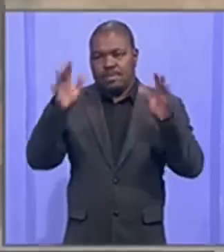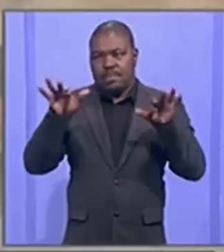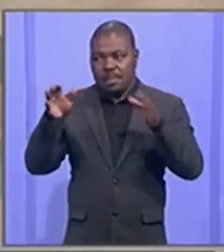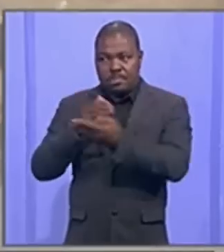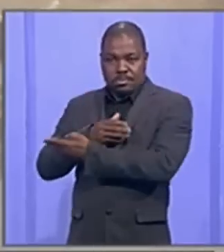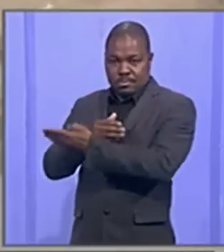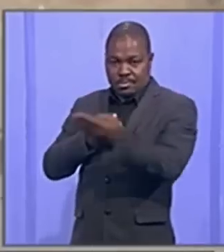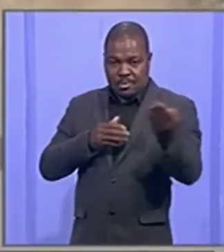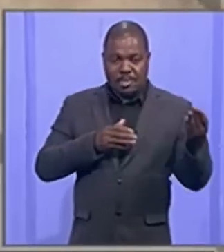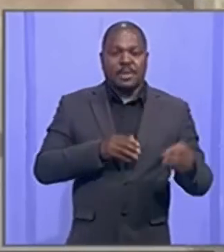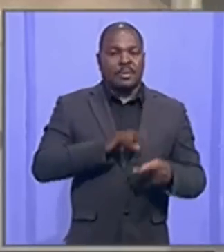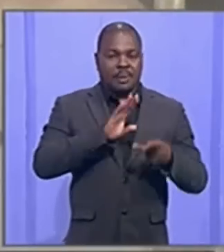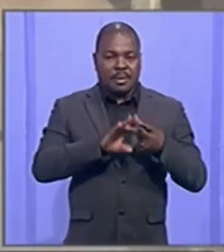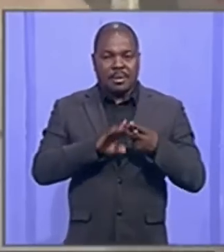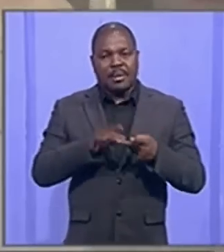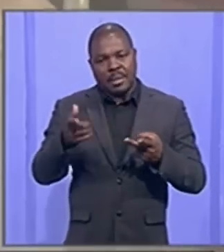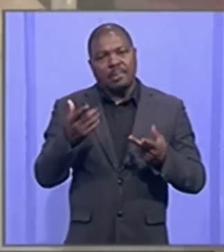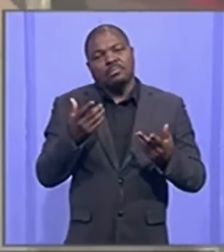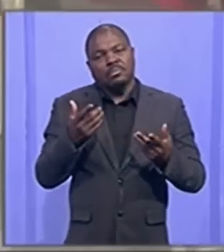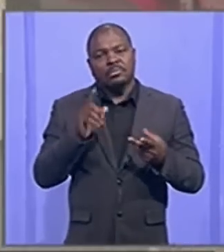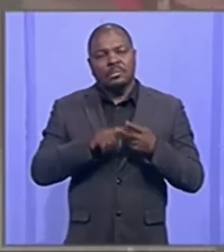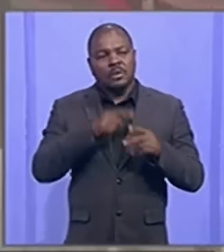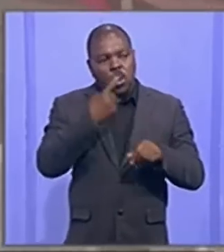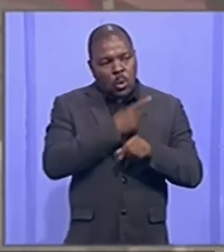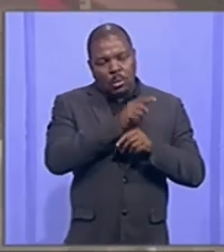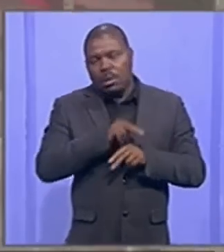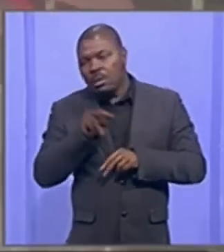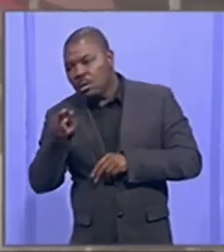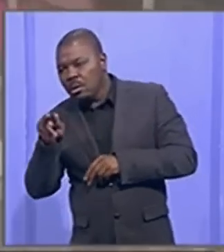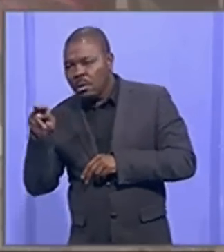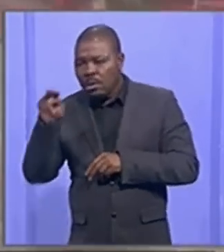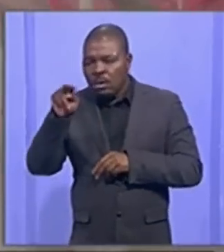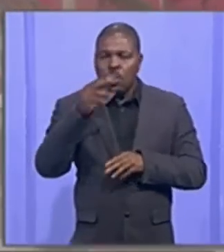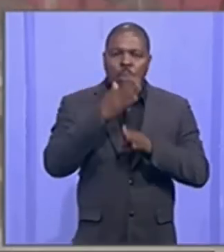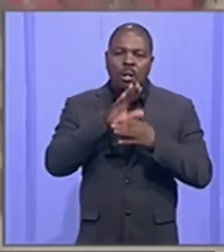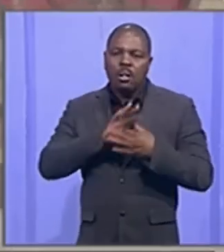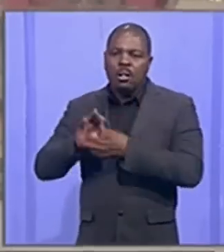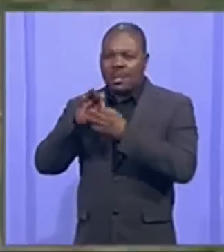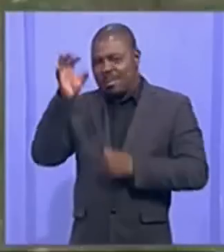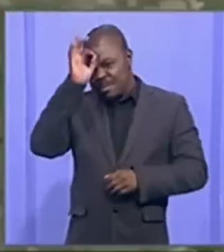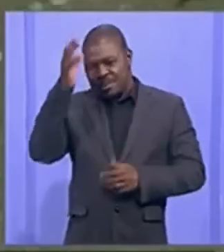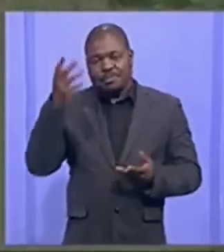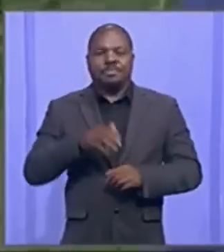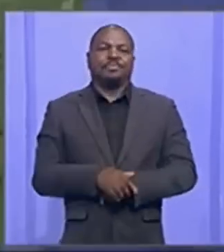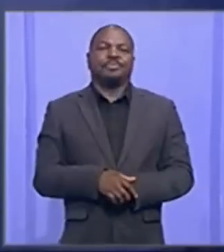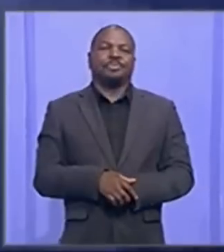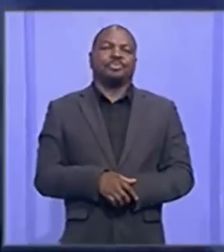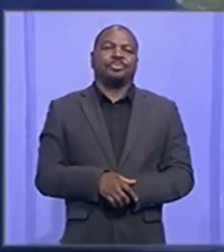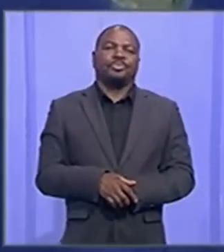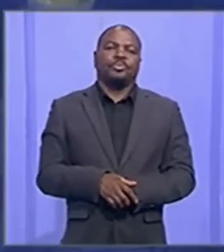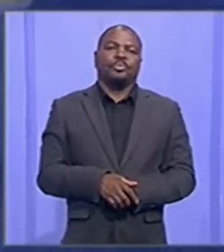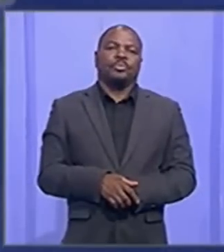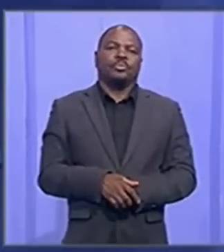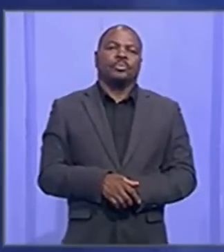e ebile le tlhola mafelo ao gangwe le gape ka tshwaragano le mapodisi. Sentle